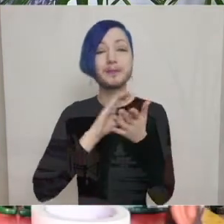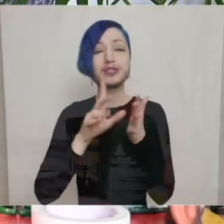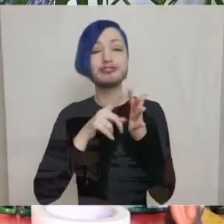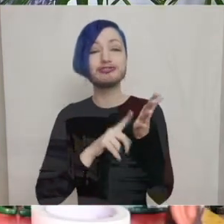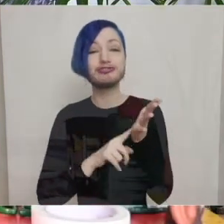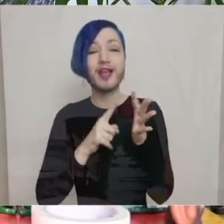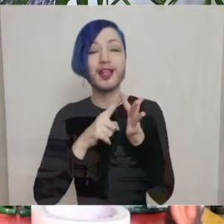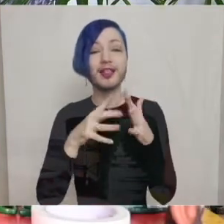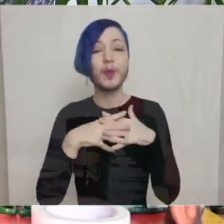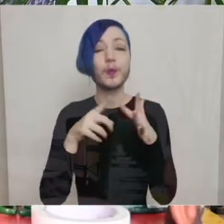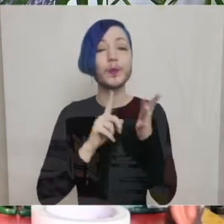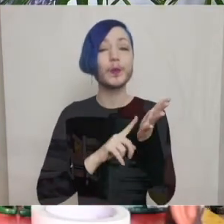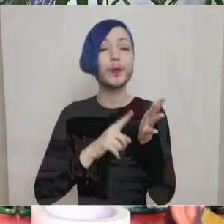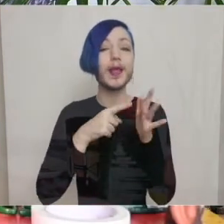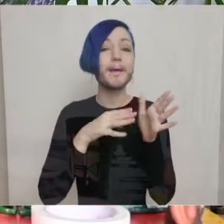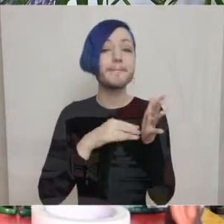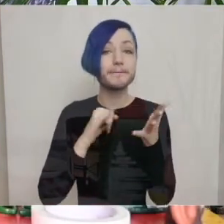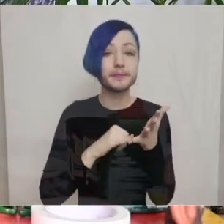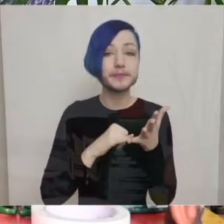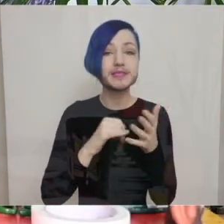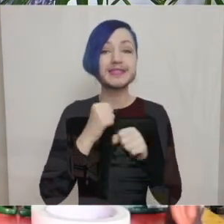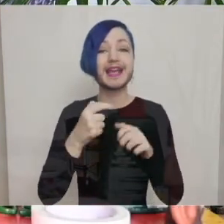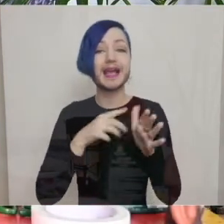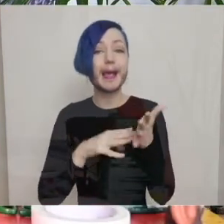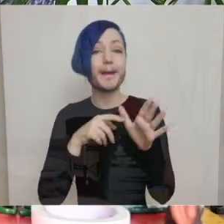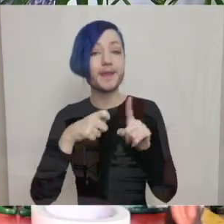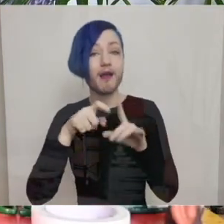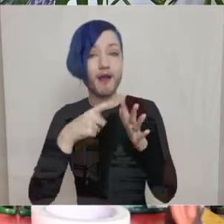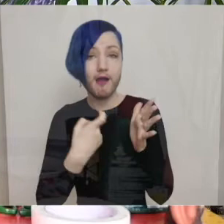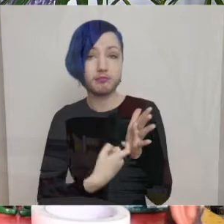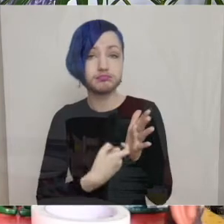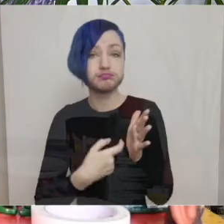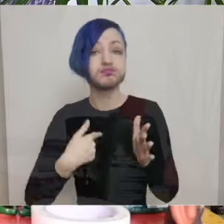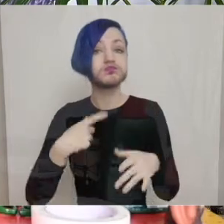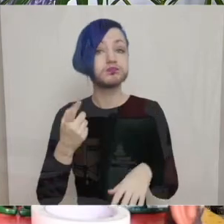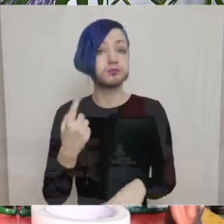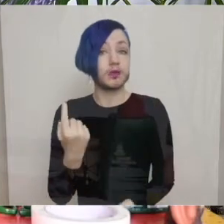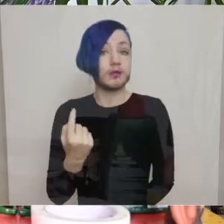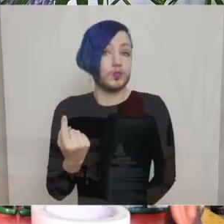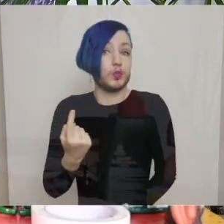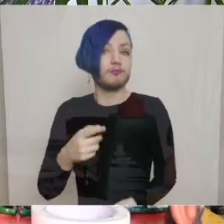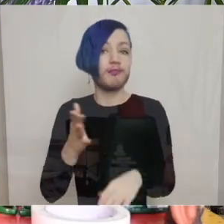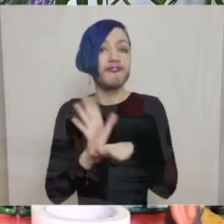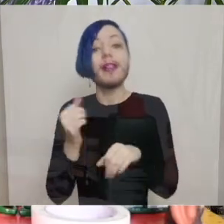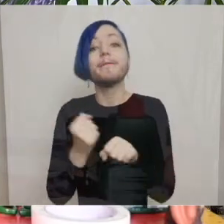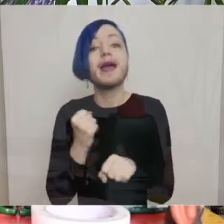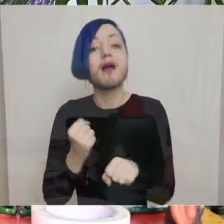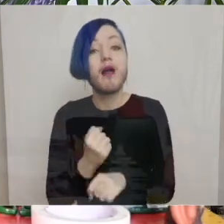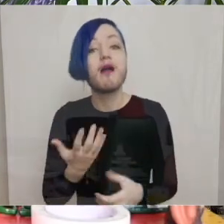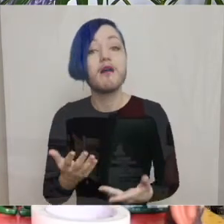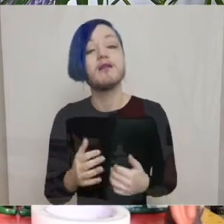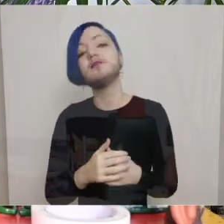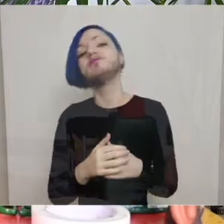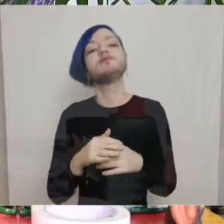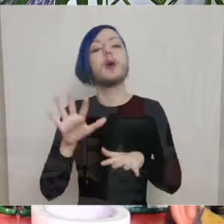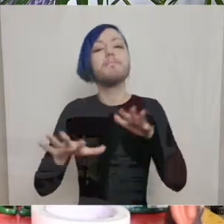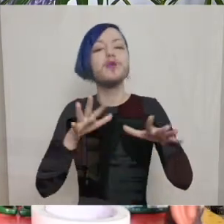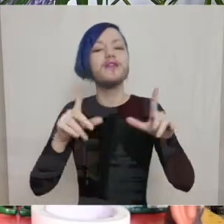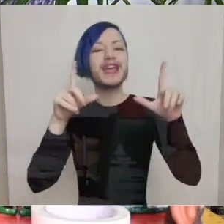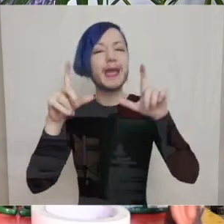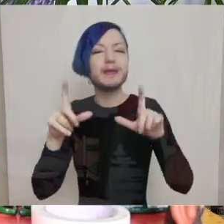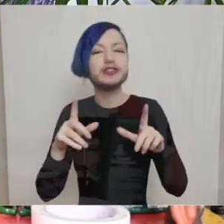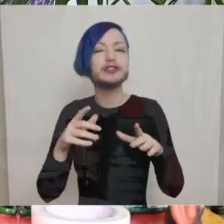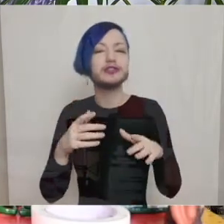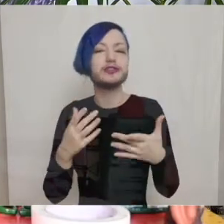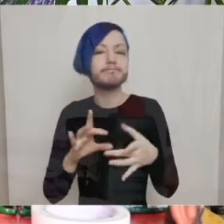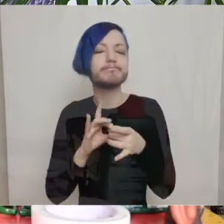Michelle Williams Gamaker, and I'm an artist working with moving image, that means making films, and my works